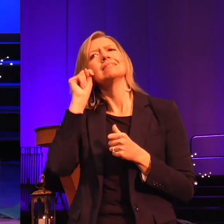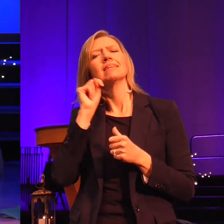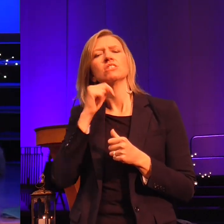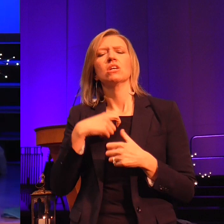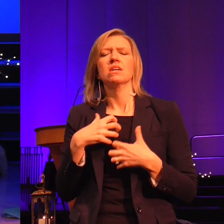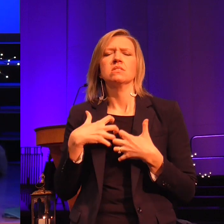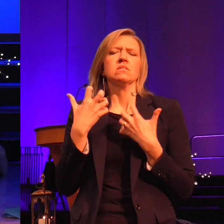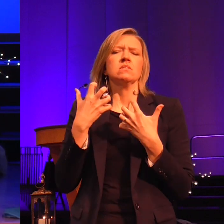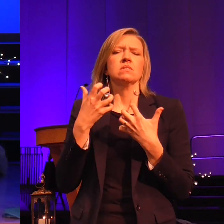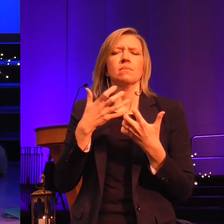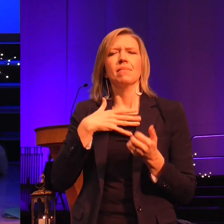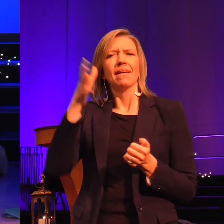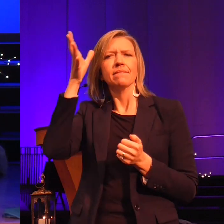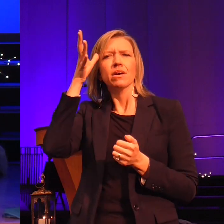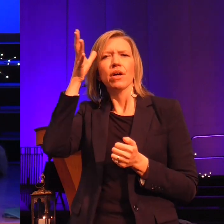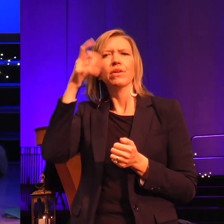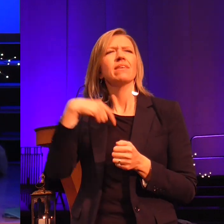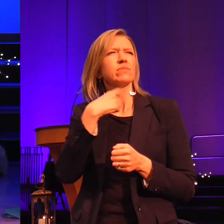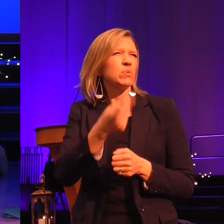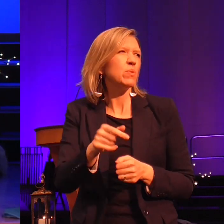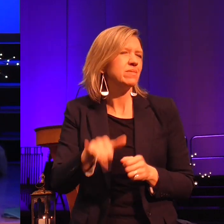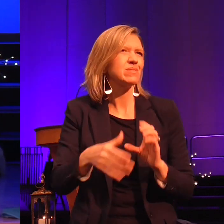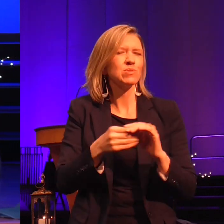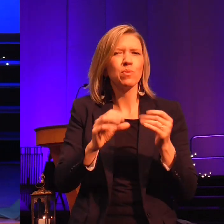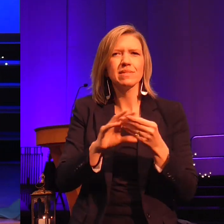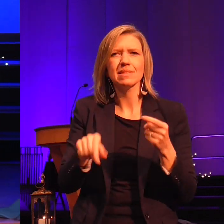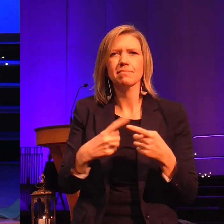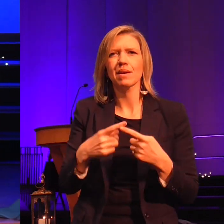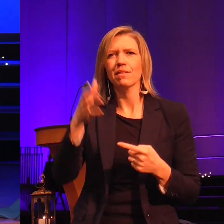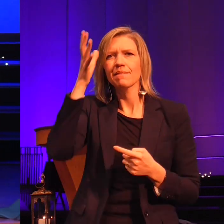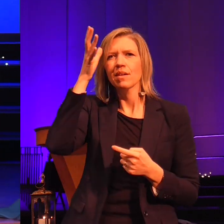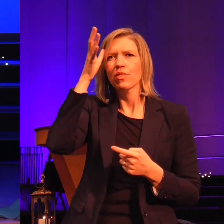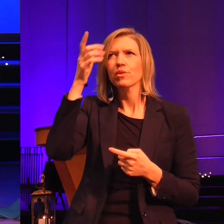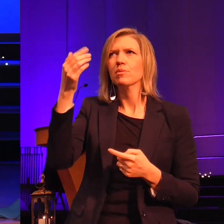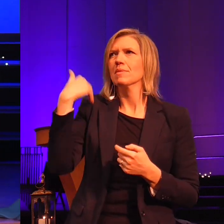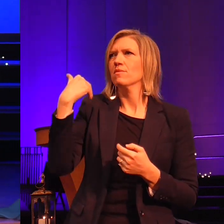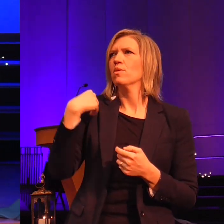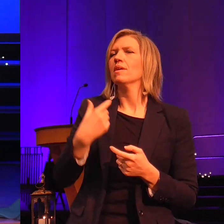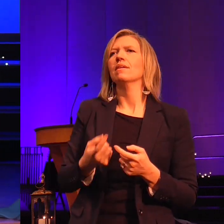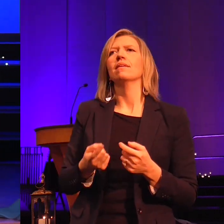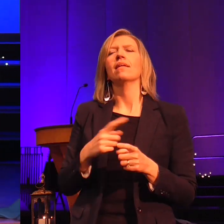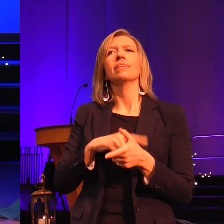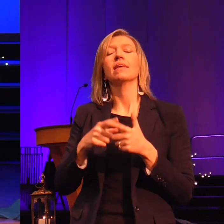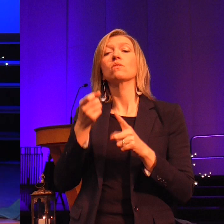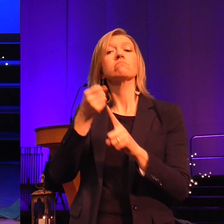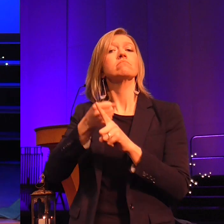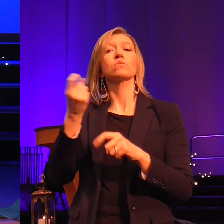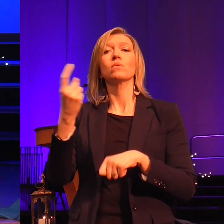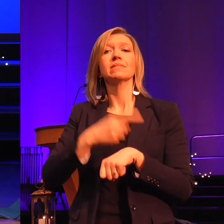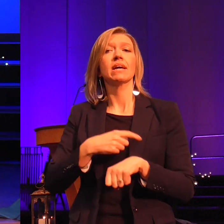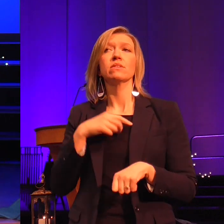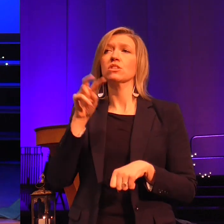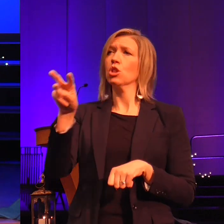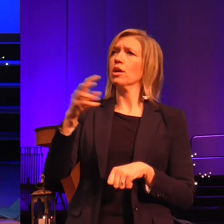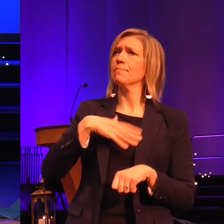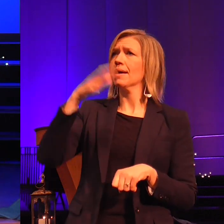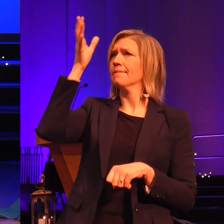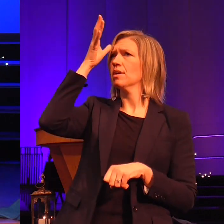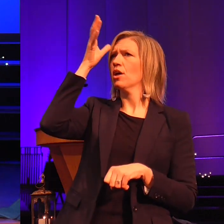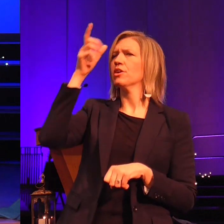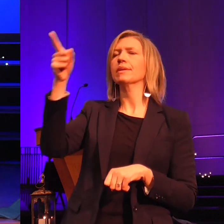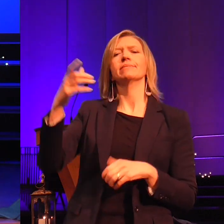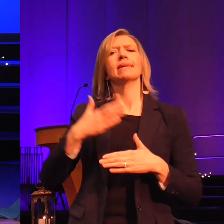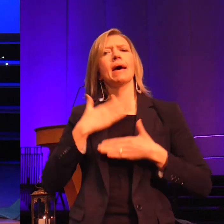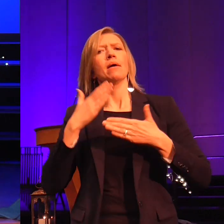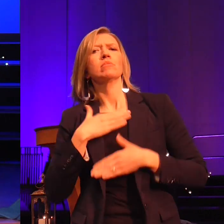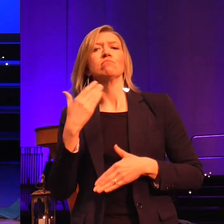And I've told this story before. And then I was looking at my father one day, and he was happy as a clam, just living his life, doing